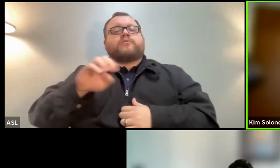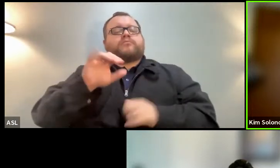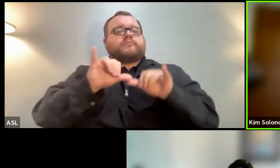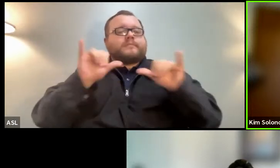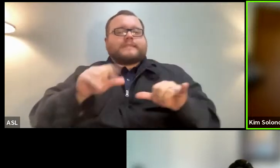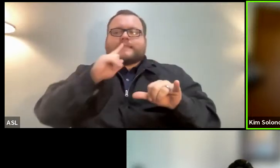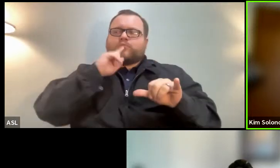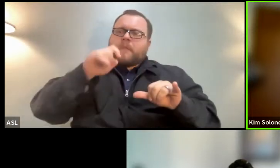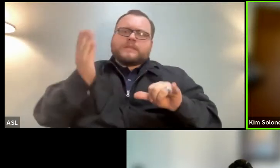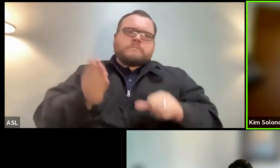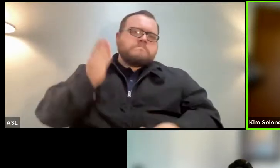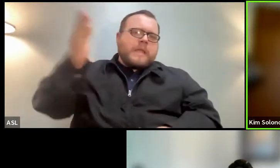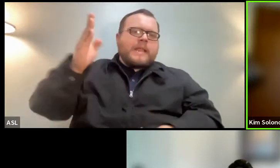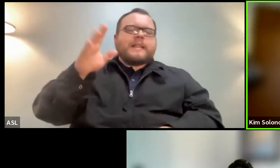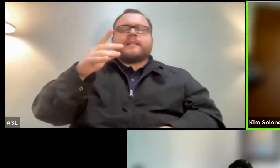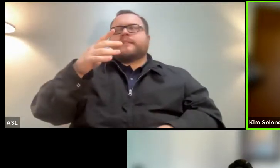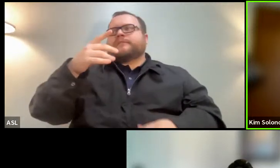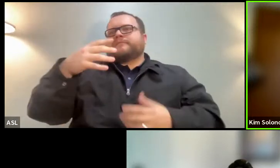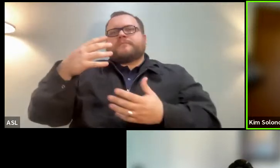be productive. So